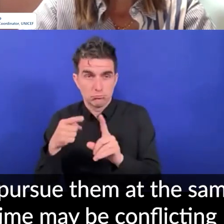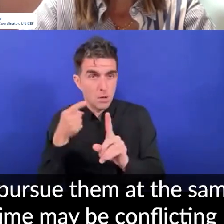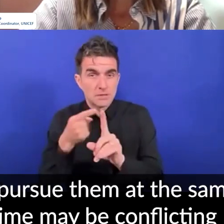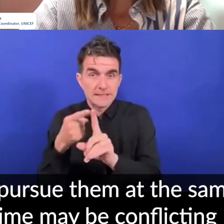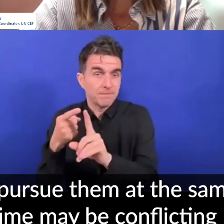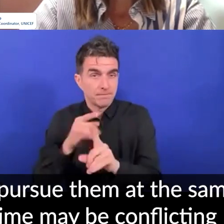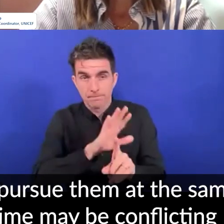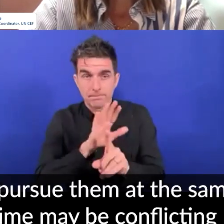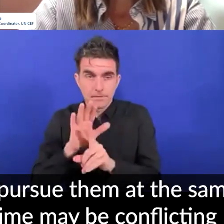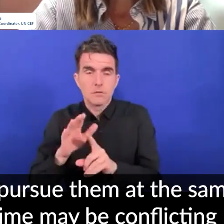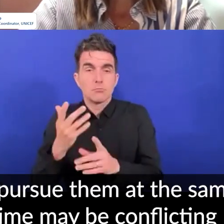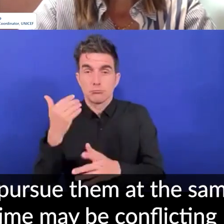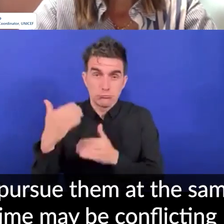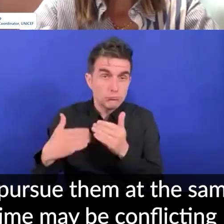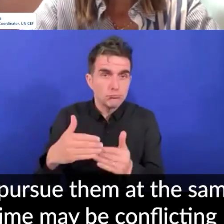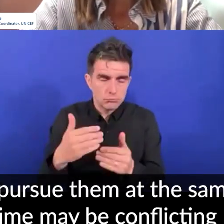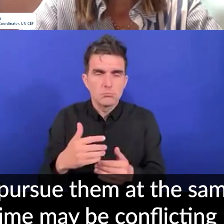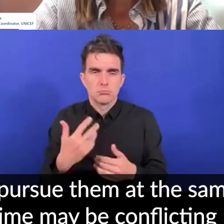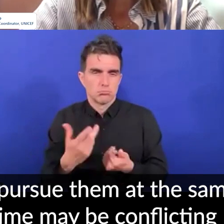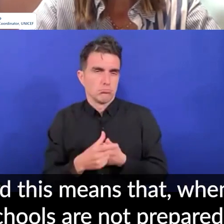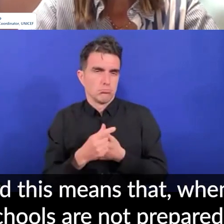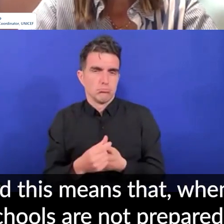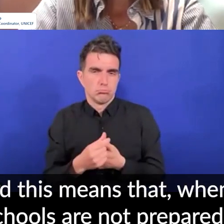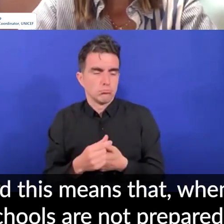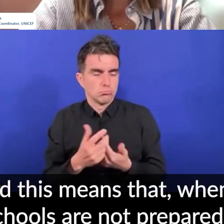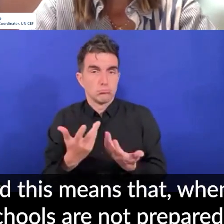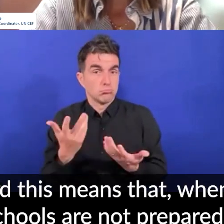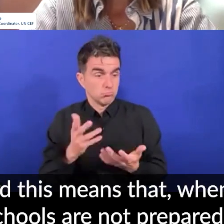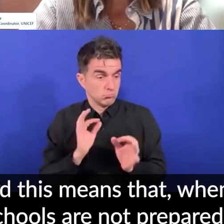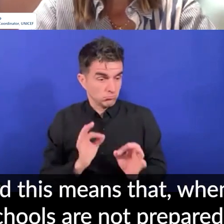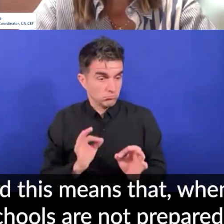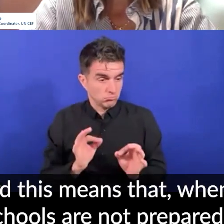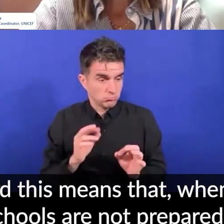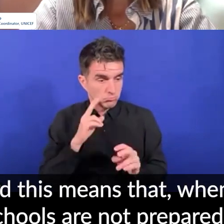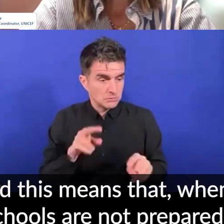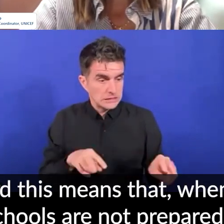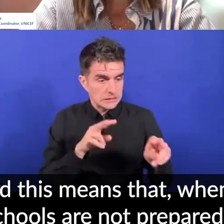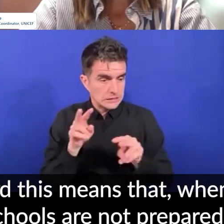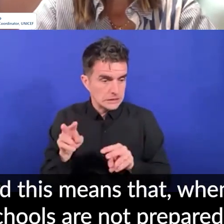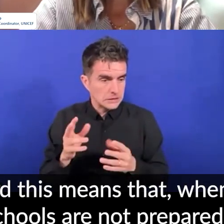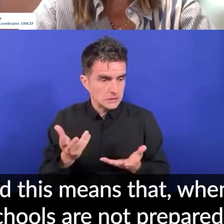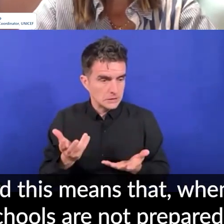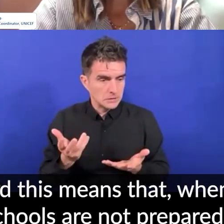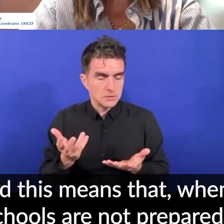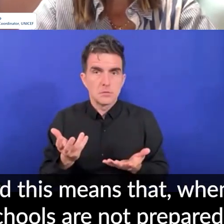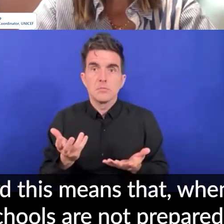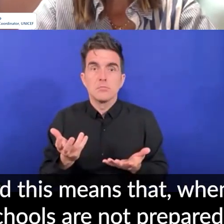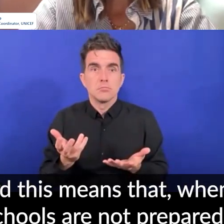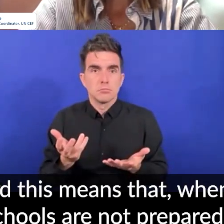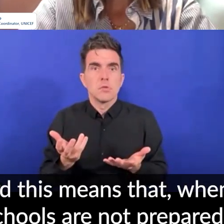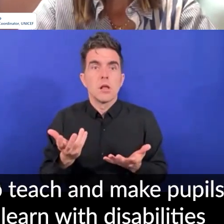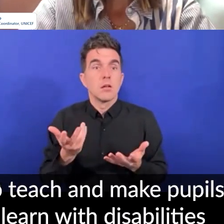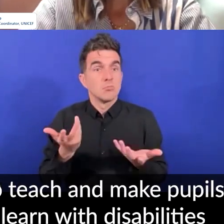same time may be conflicting. And this means that when schools are not